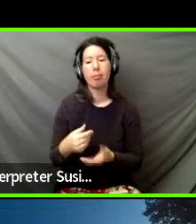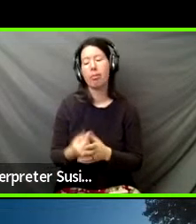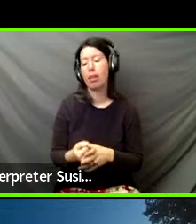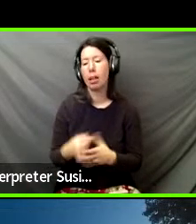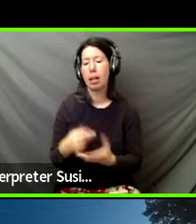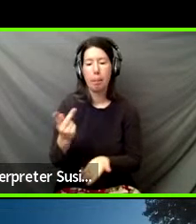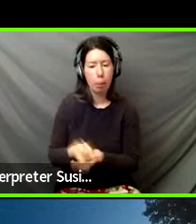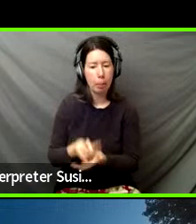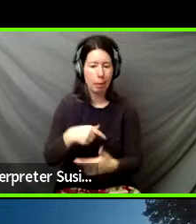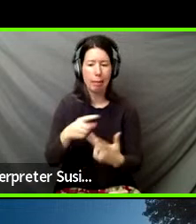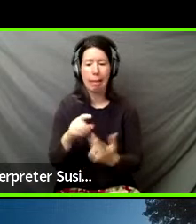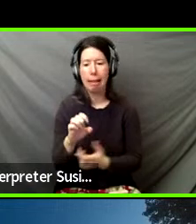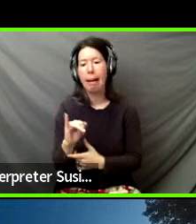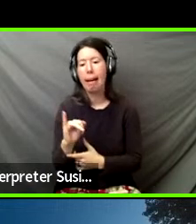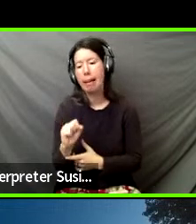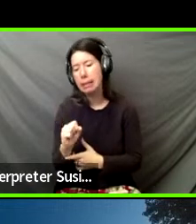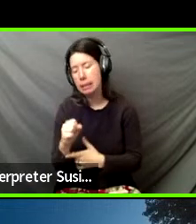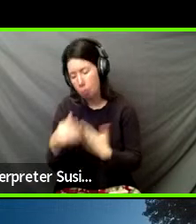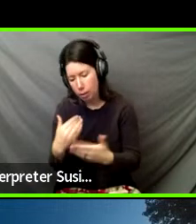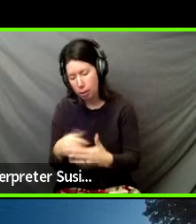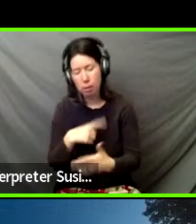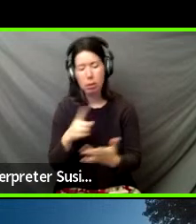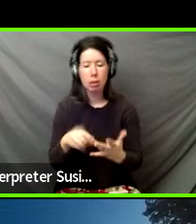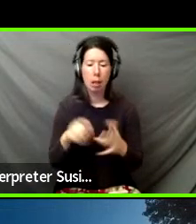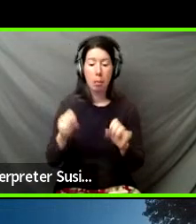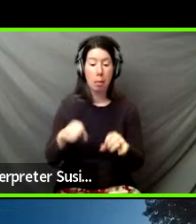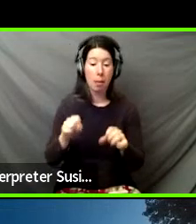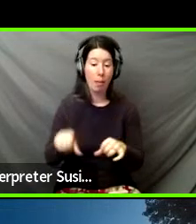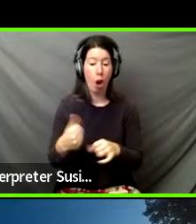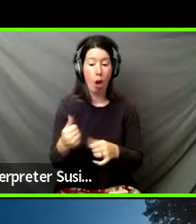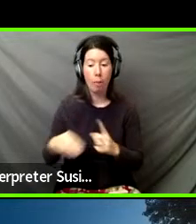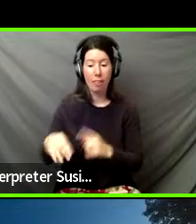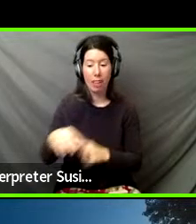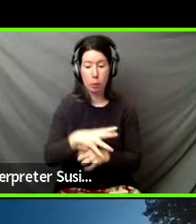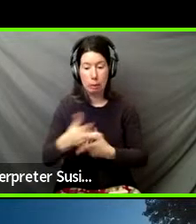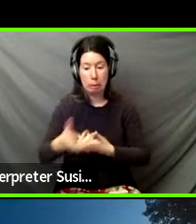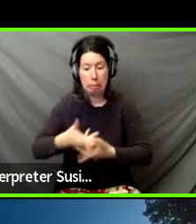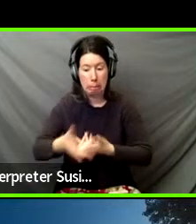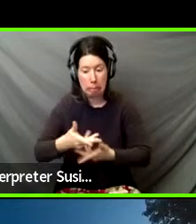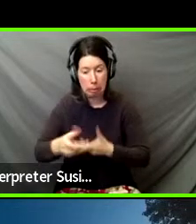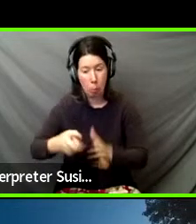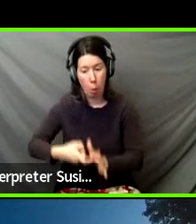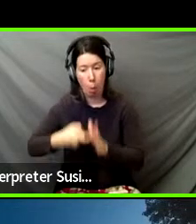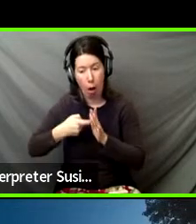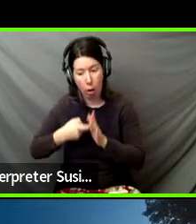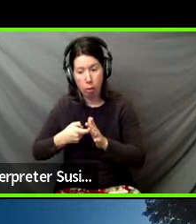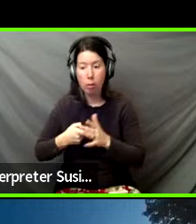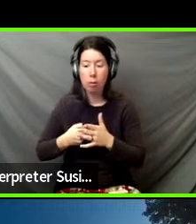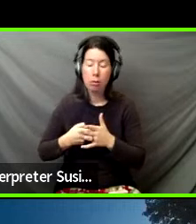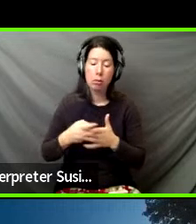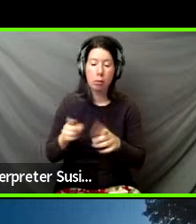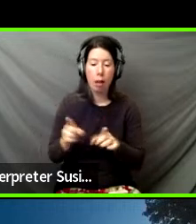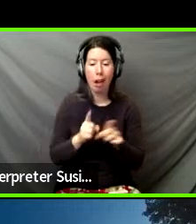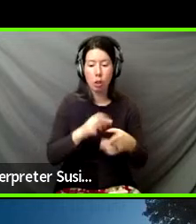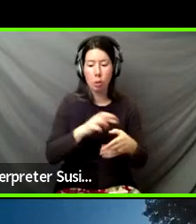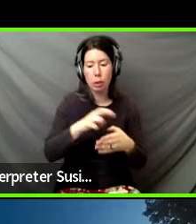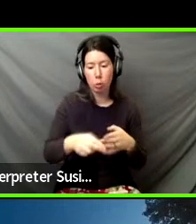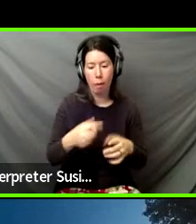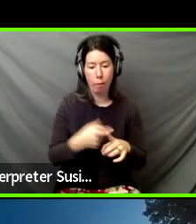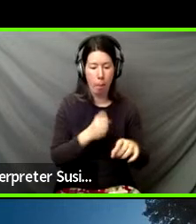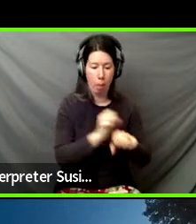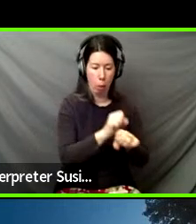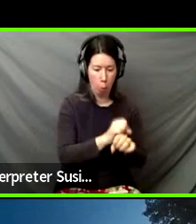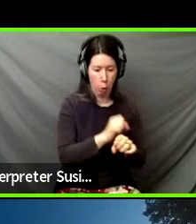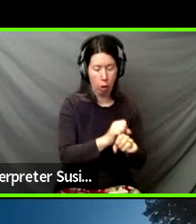process, and then any potential additional environmental mitigation that may be required as a result of the work that has to be